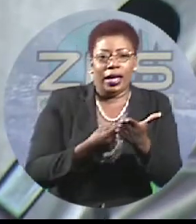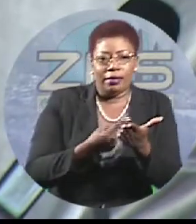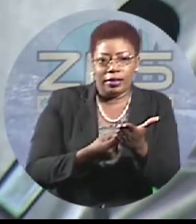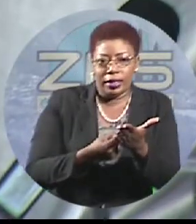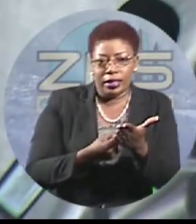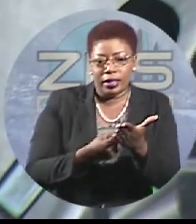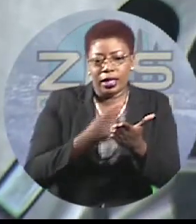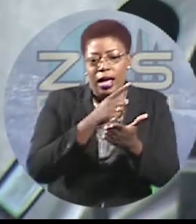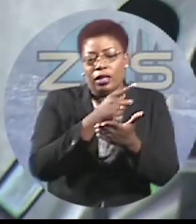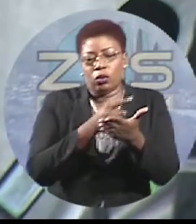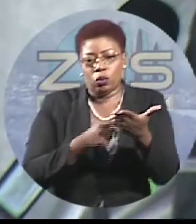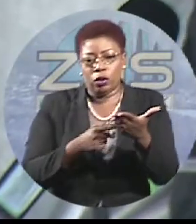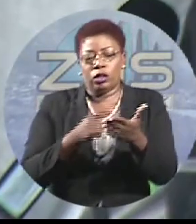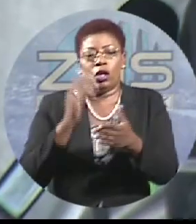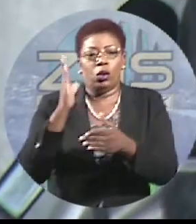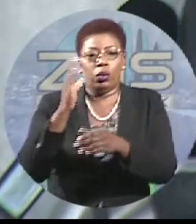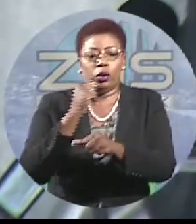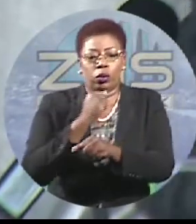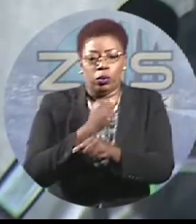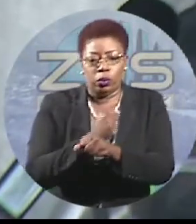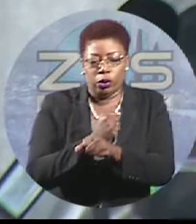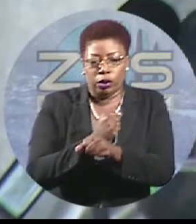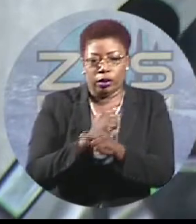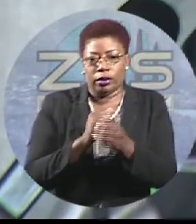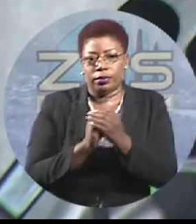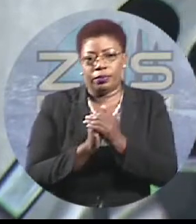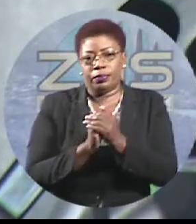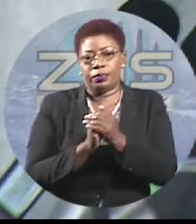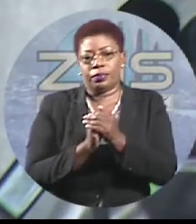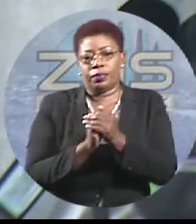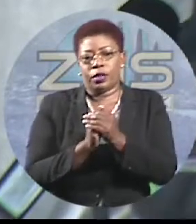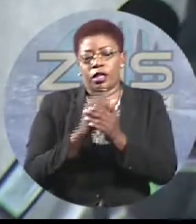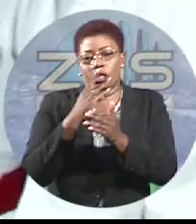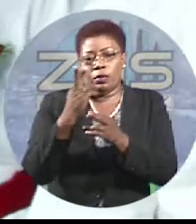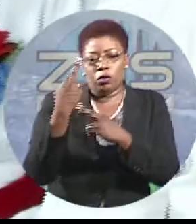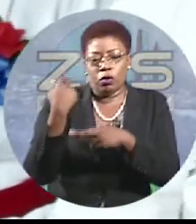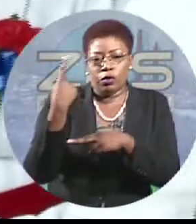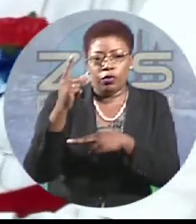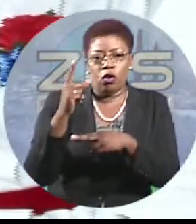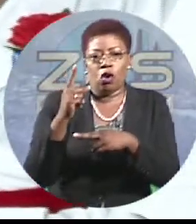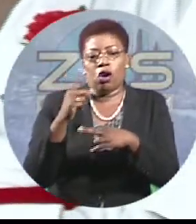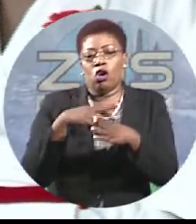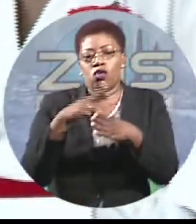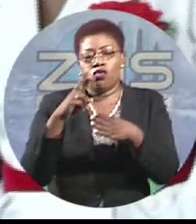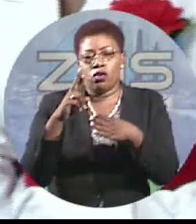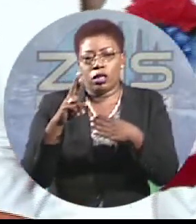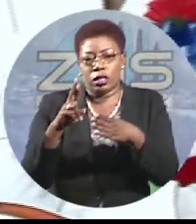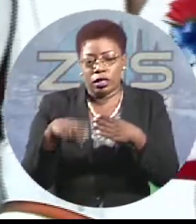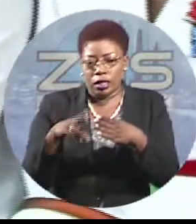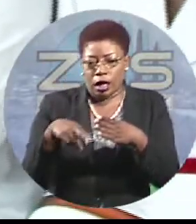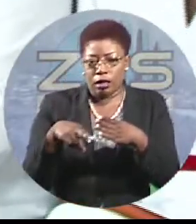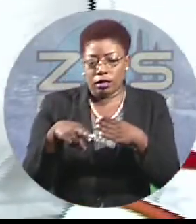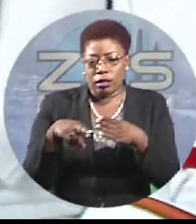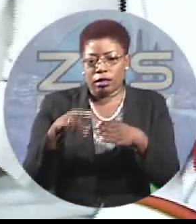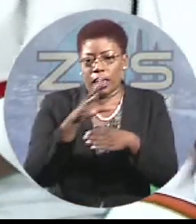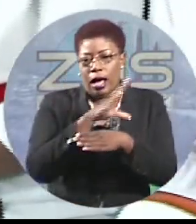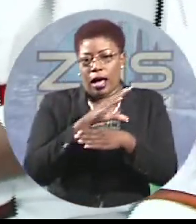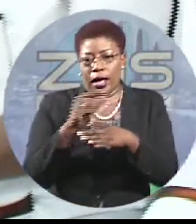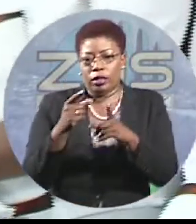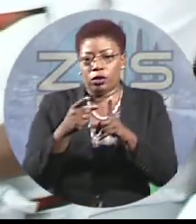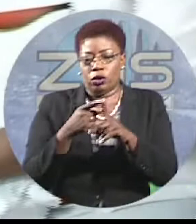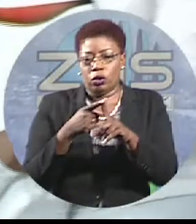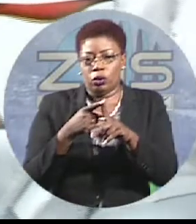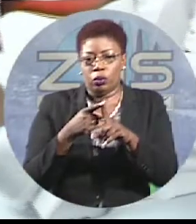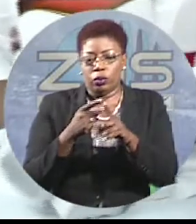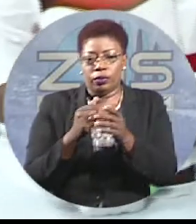and what works, to be accountable for results, and to be answerable to